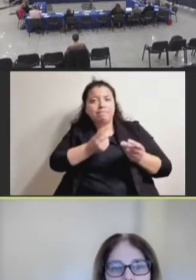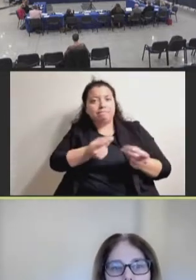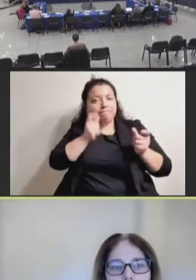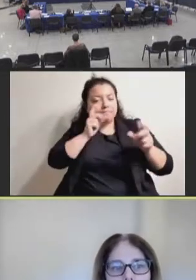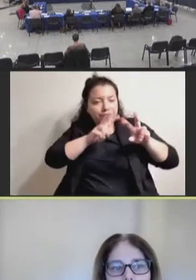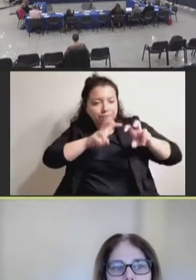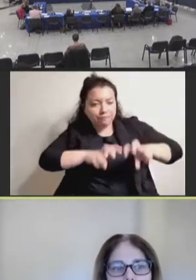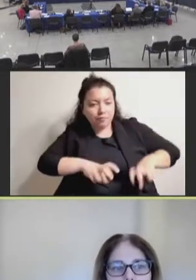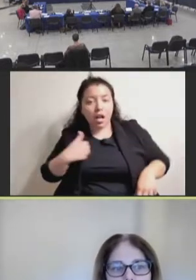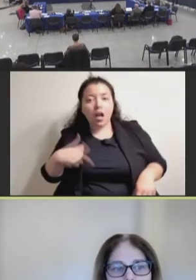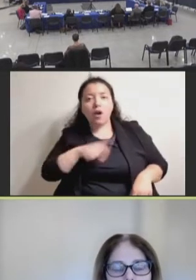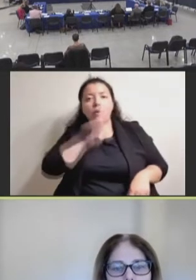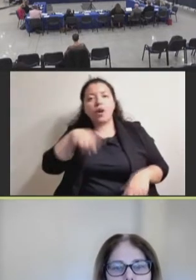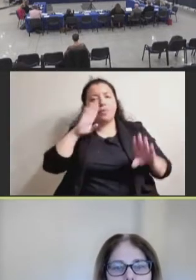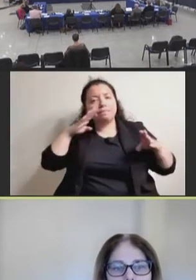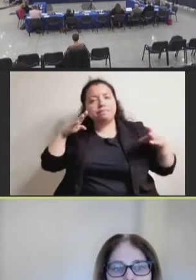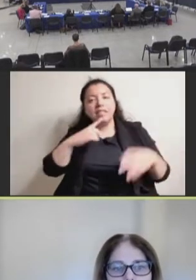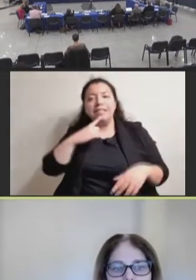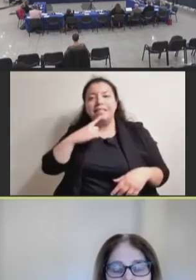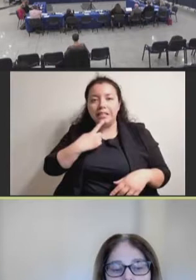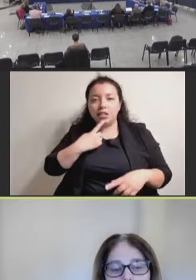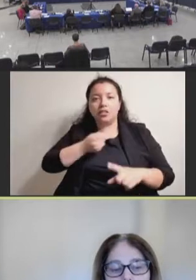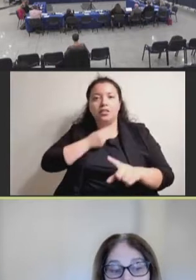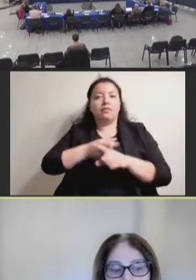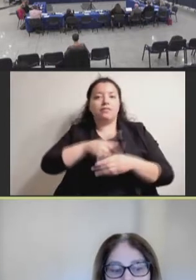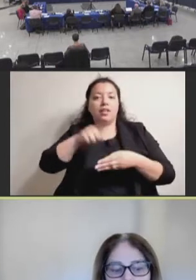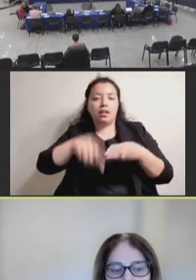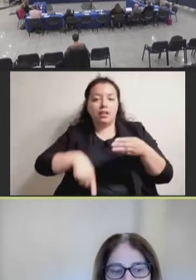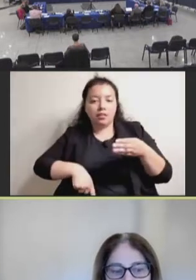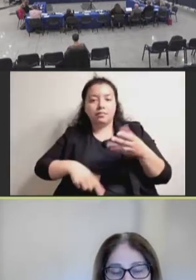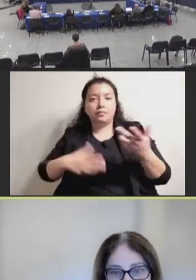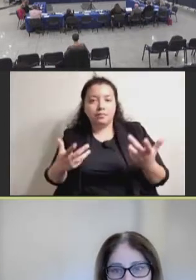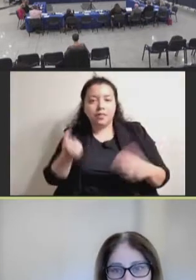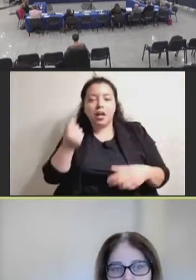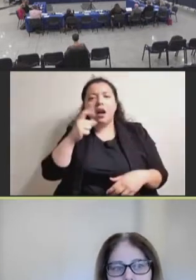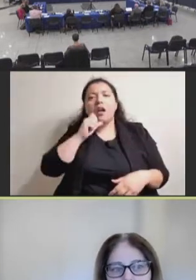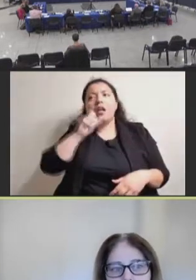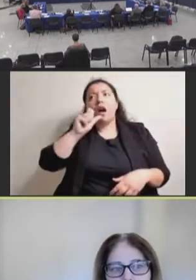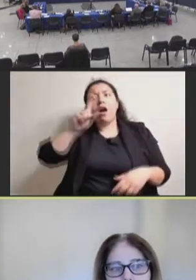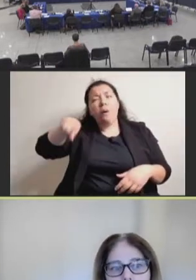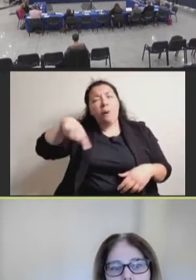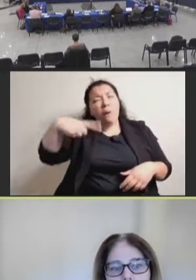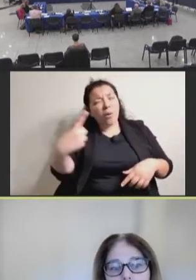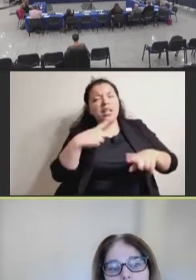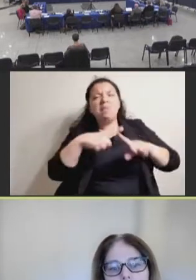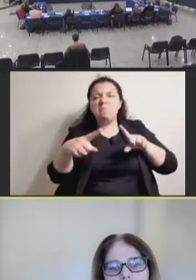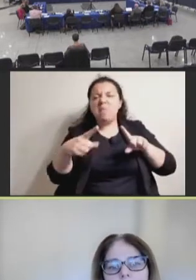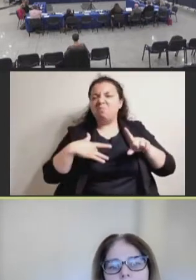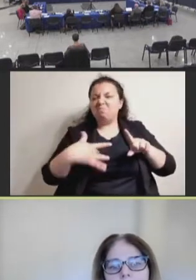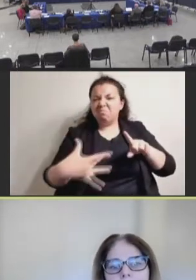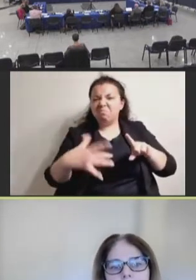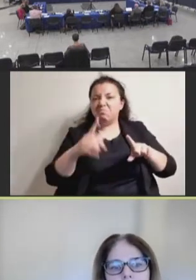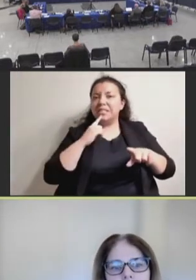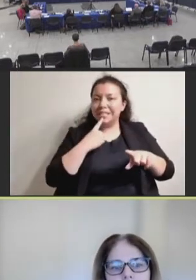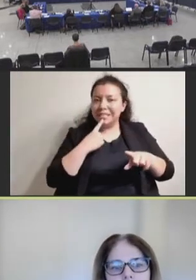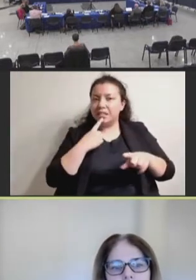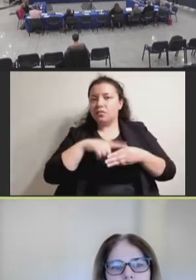outcomes, usually outcomes in the emergency room and inpatient setting, although not exclusively. Next slide.